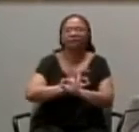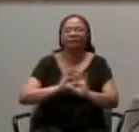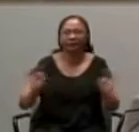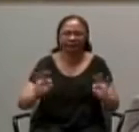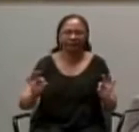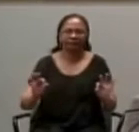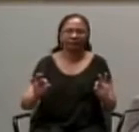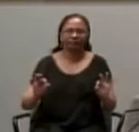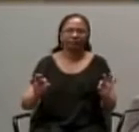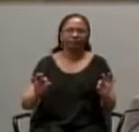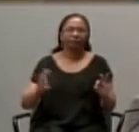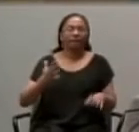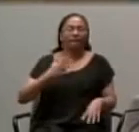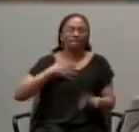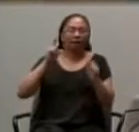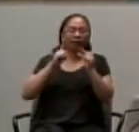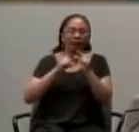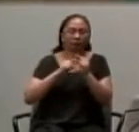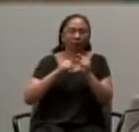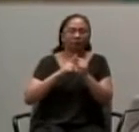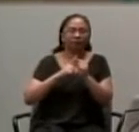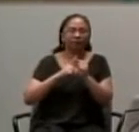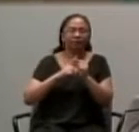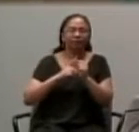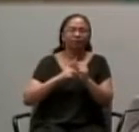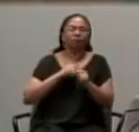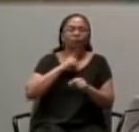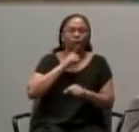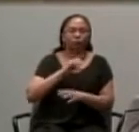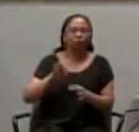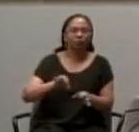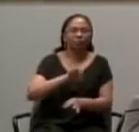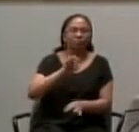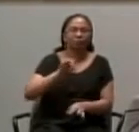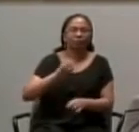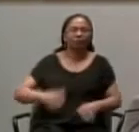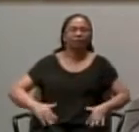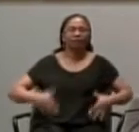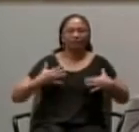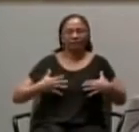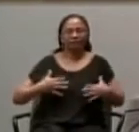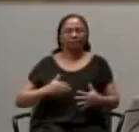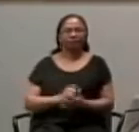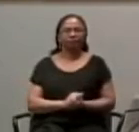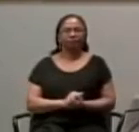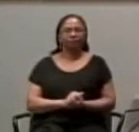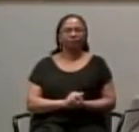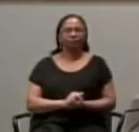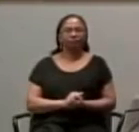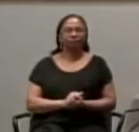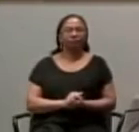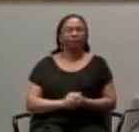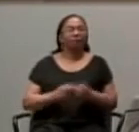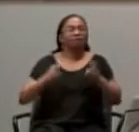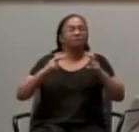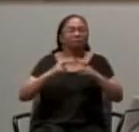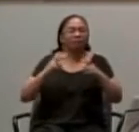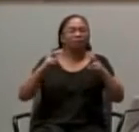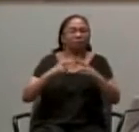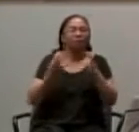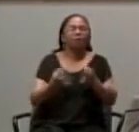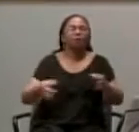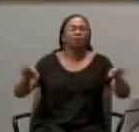The words I have spoken to you are spirit and they are life. Very important phrase.